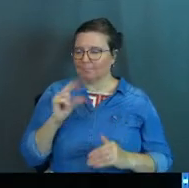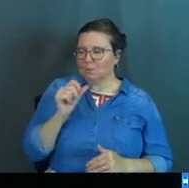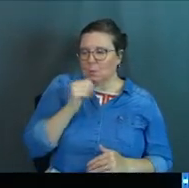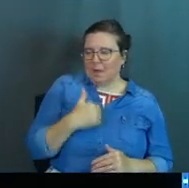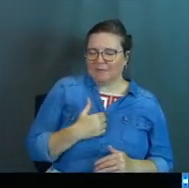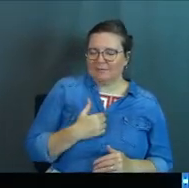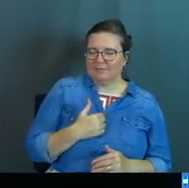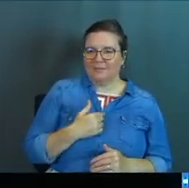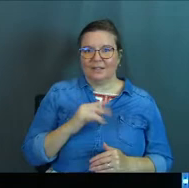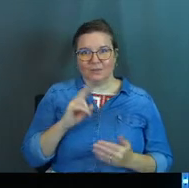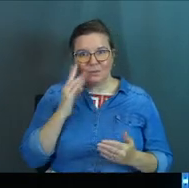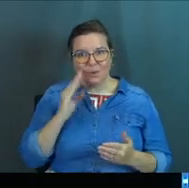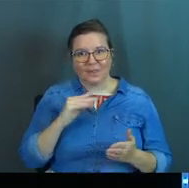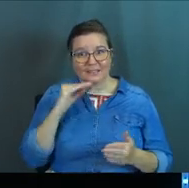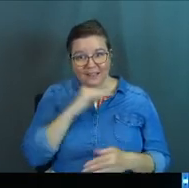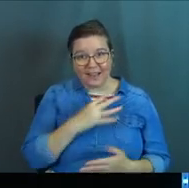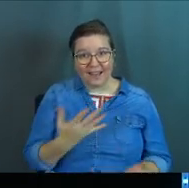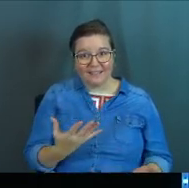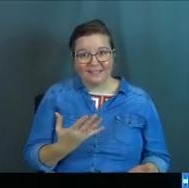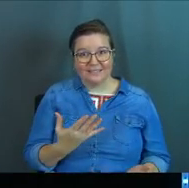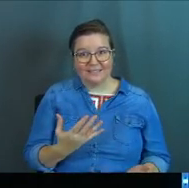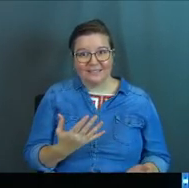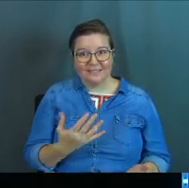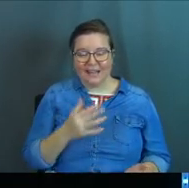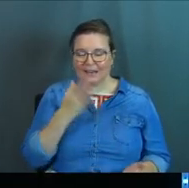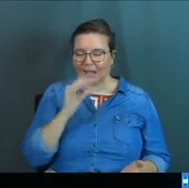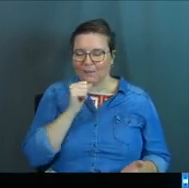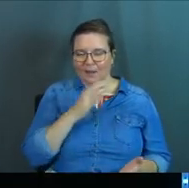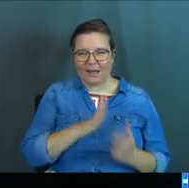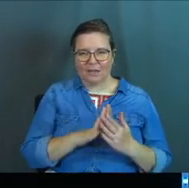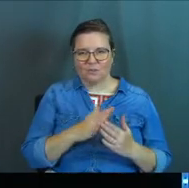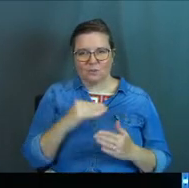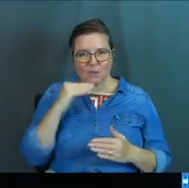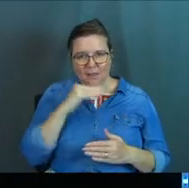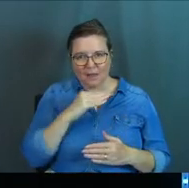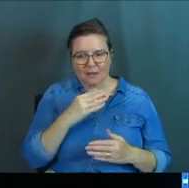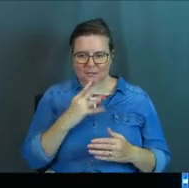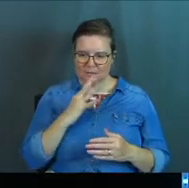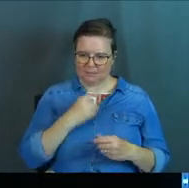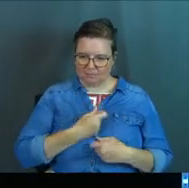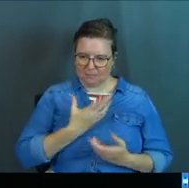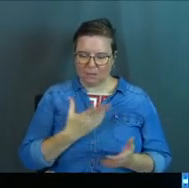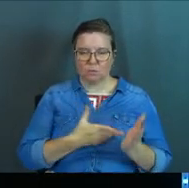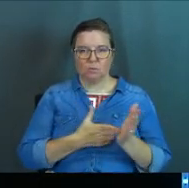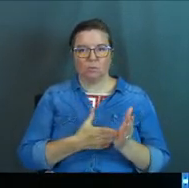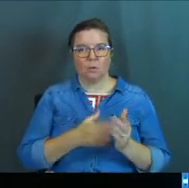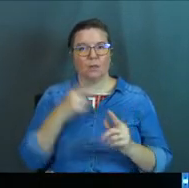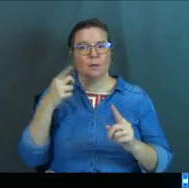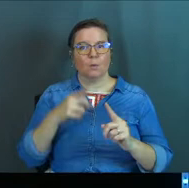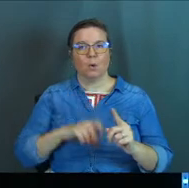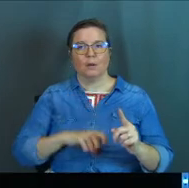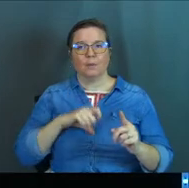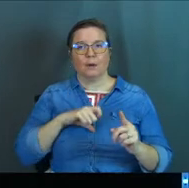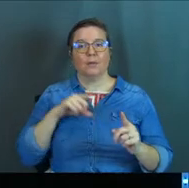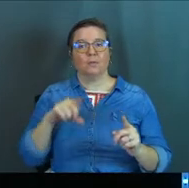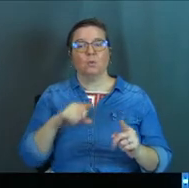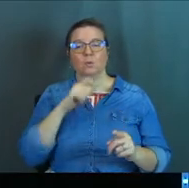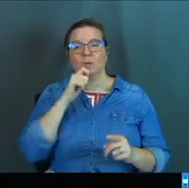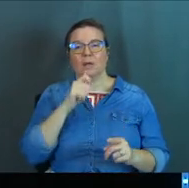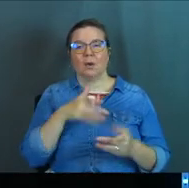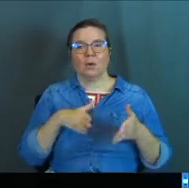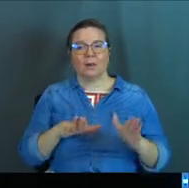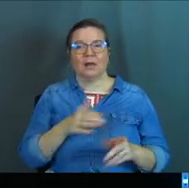God would never call you to speak a lie. Just speak the truth. The point of pride is that you would